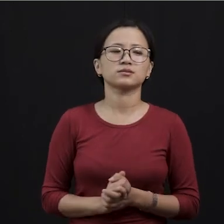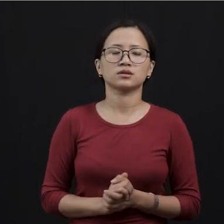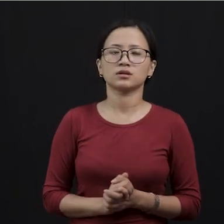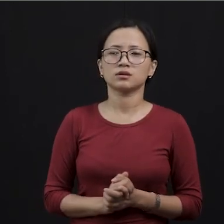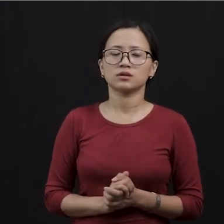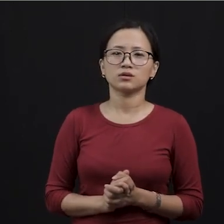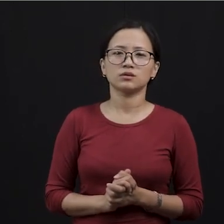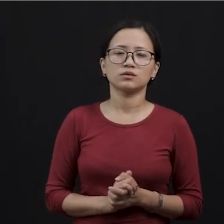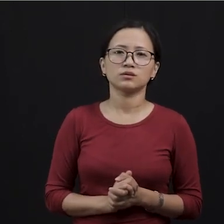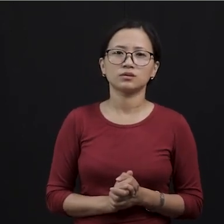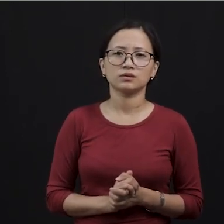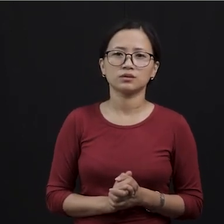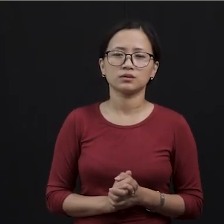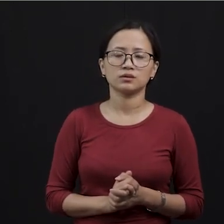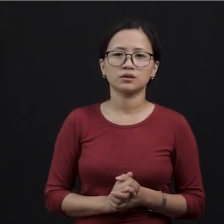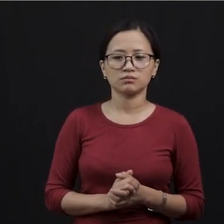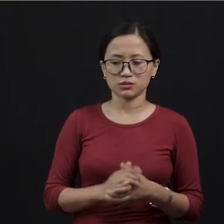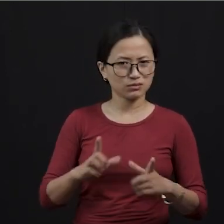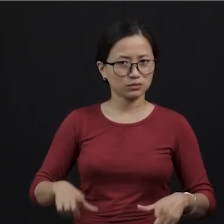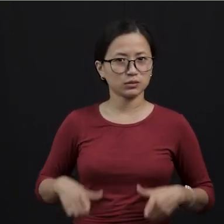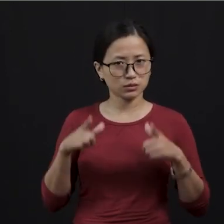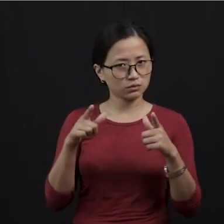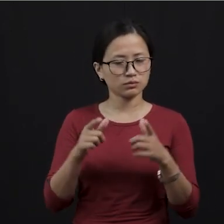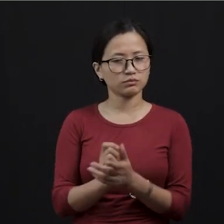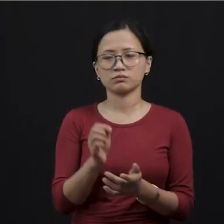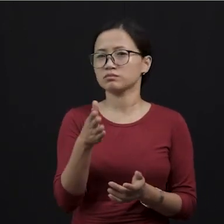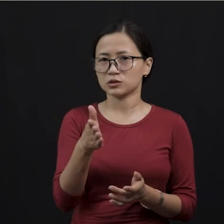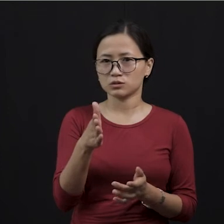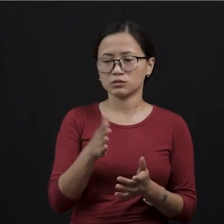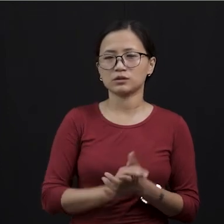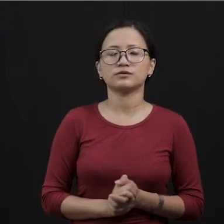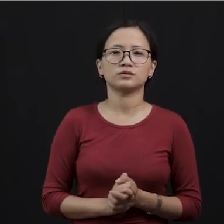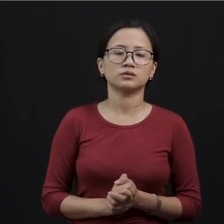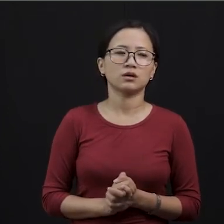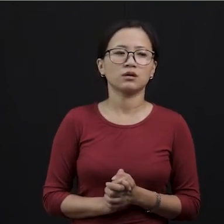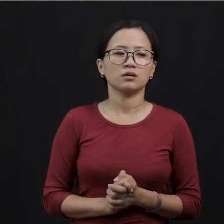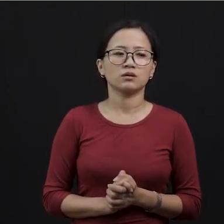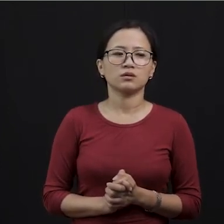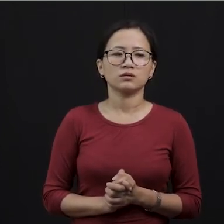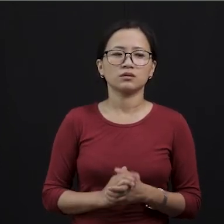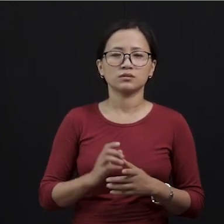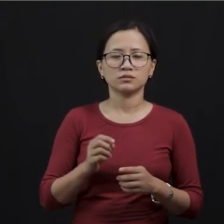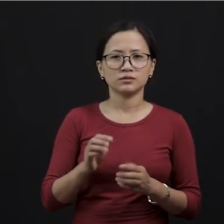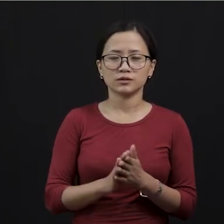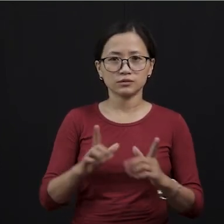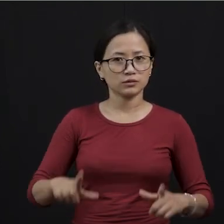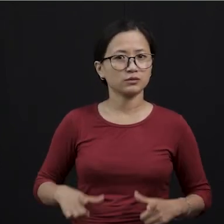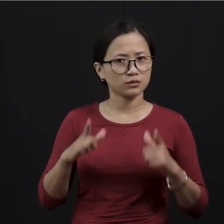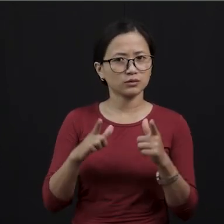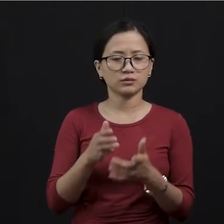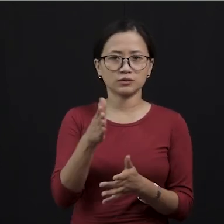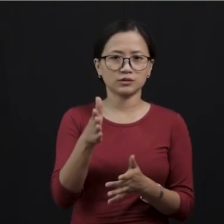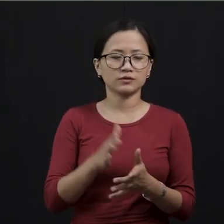Abiotic. ABIO, non-living. Abiotic components. What are abiotic components? The non-living things